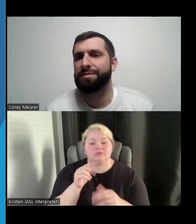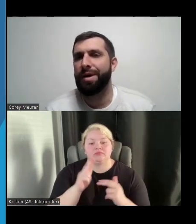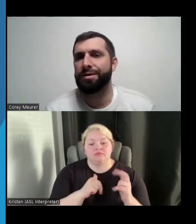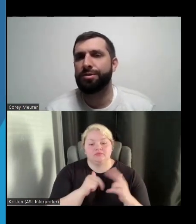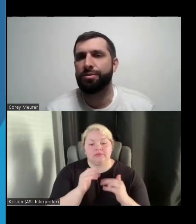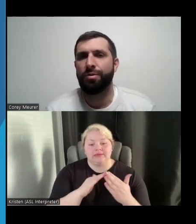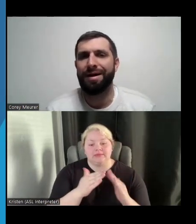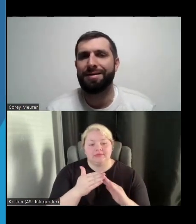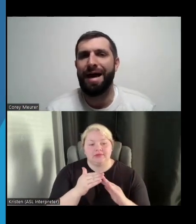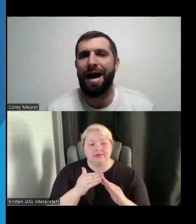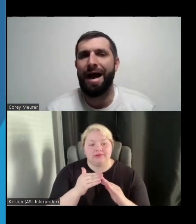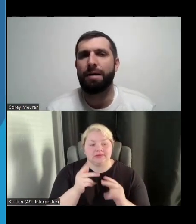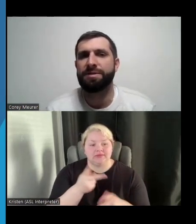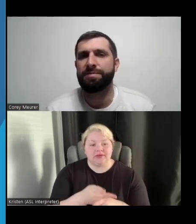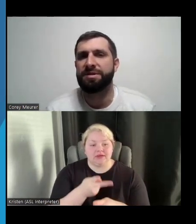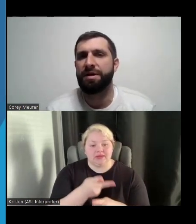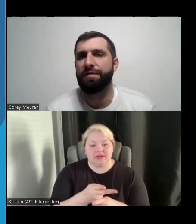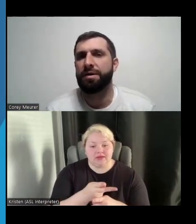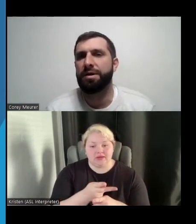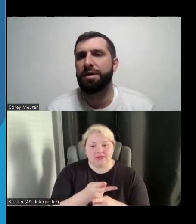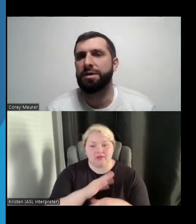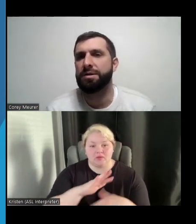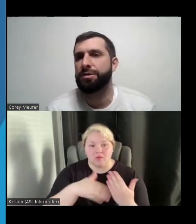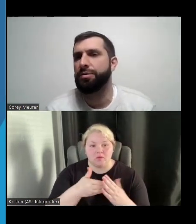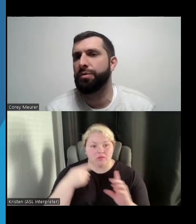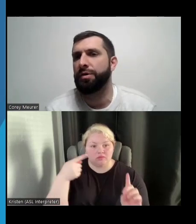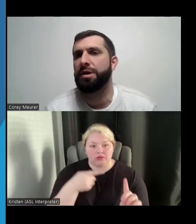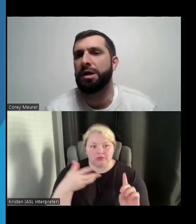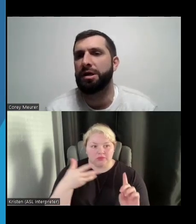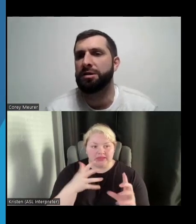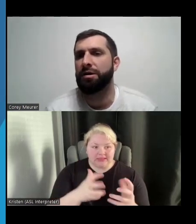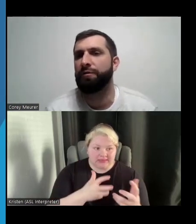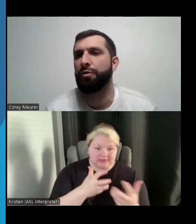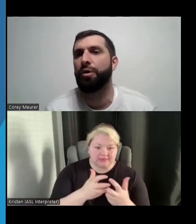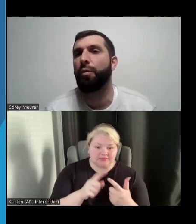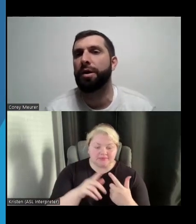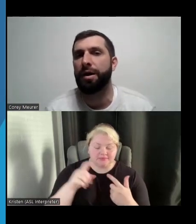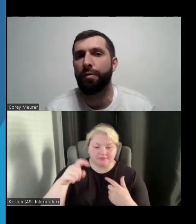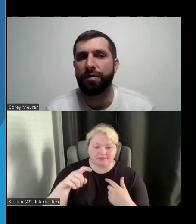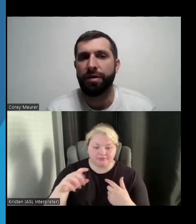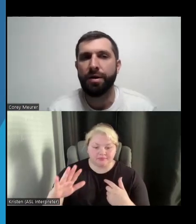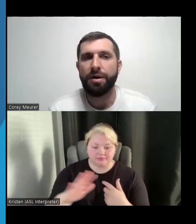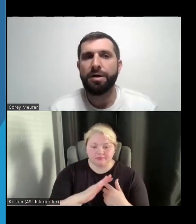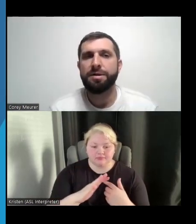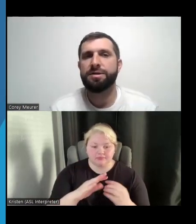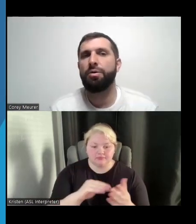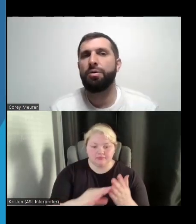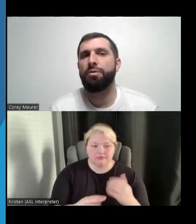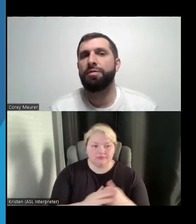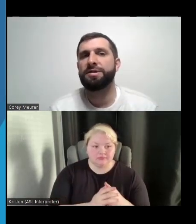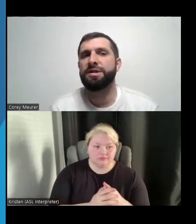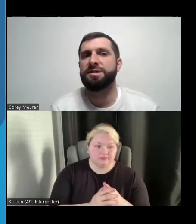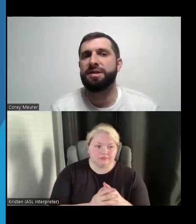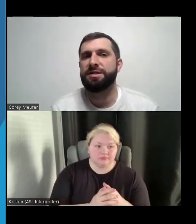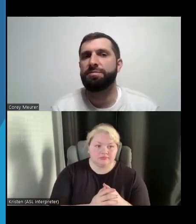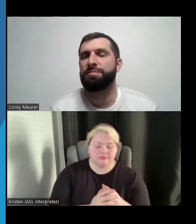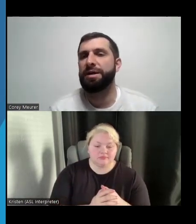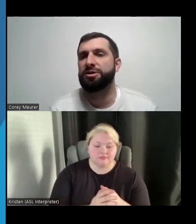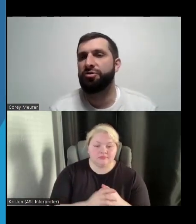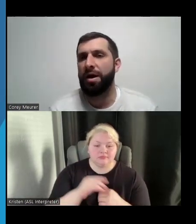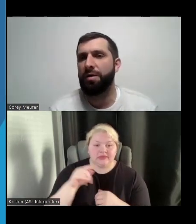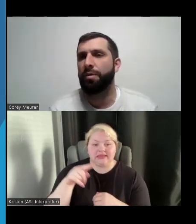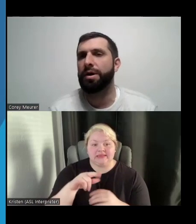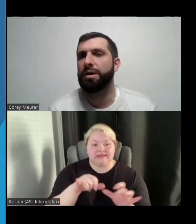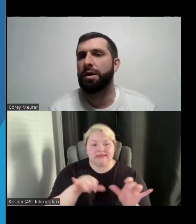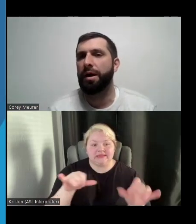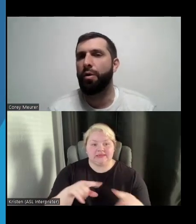of it is meant to adapt specifically to the needs of who you're working with. So this is a